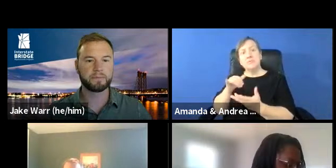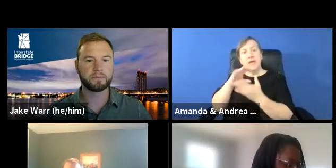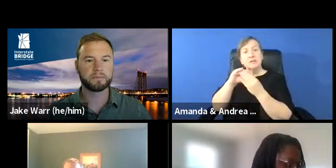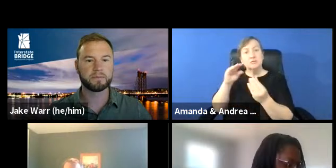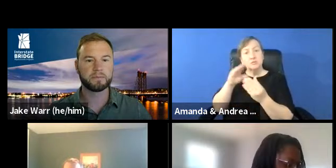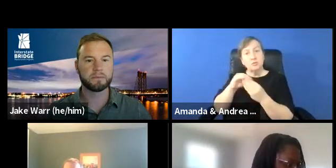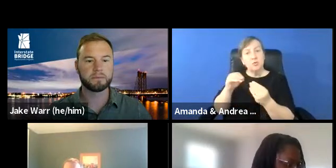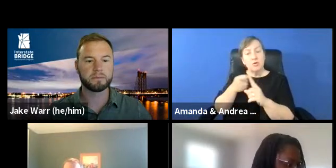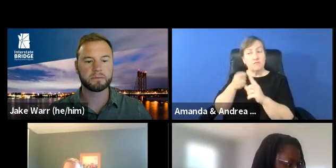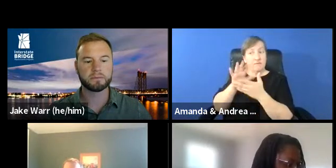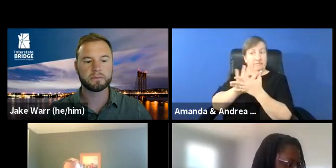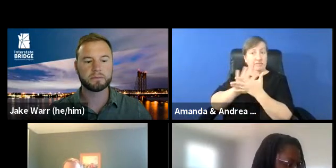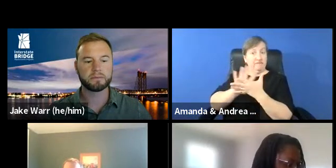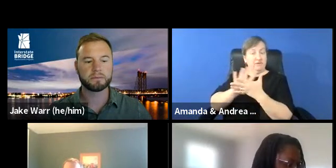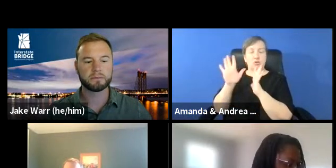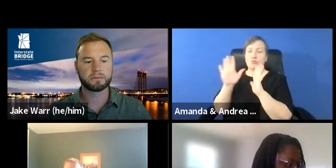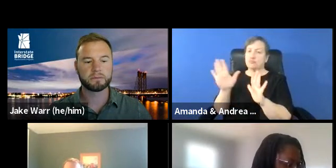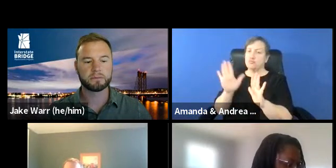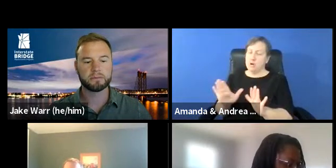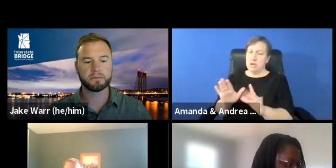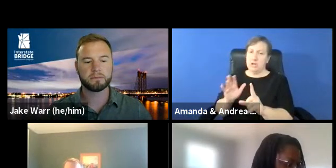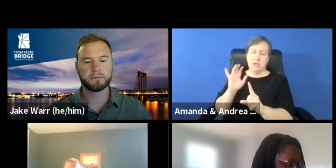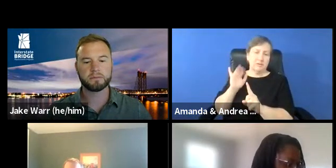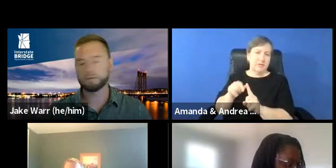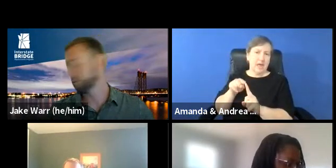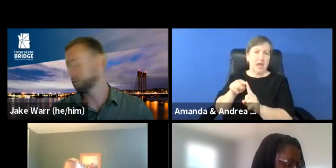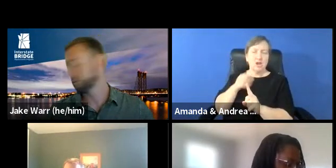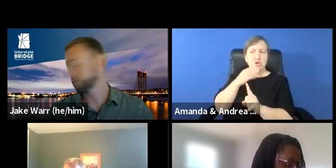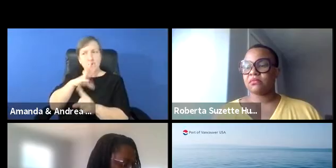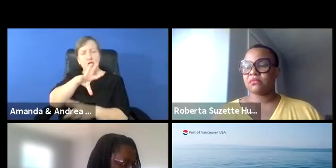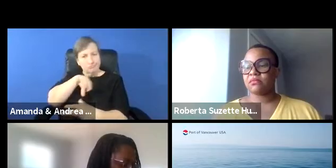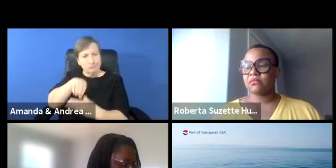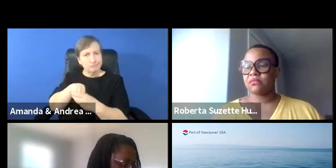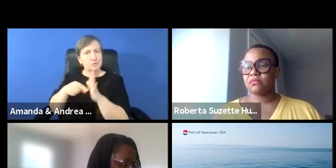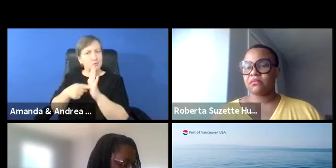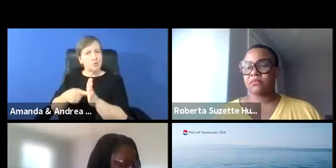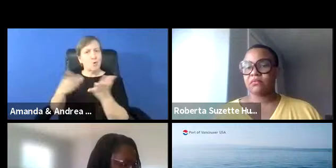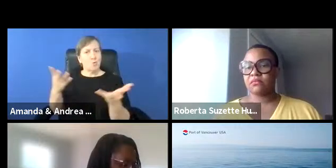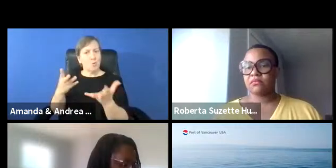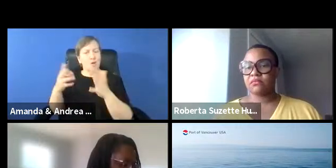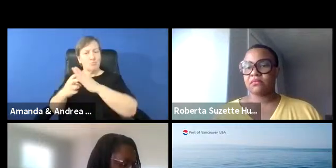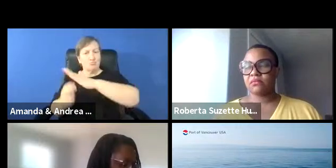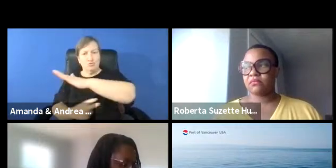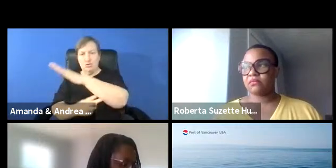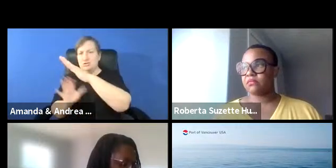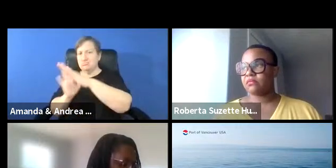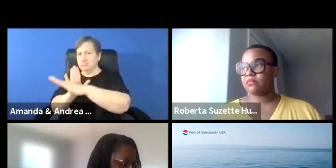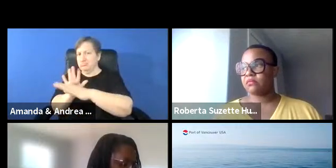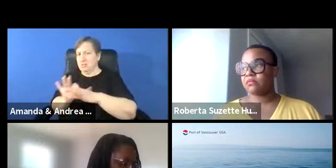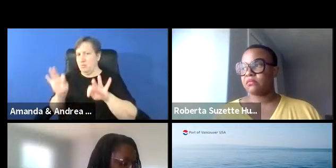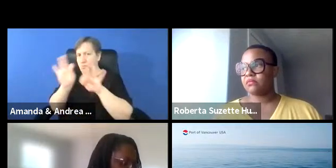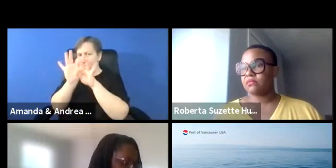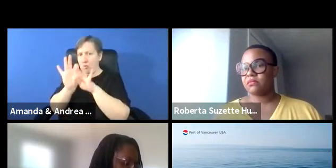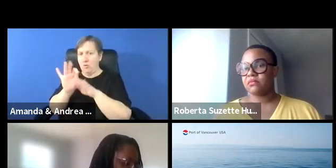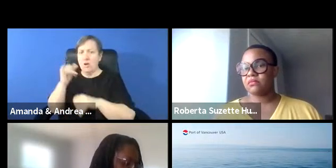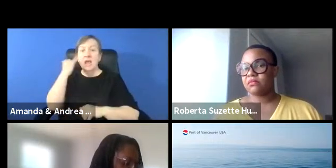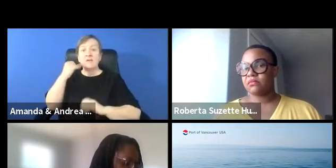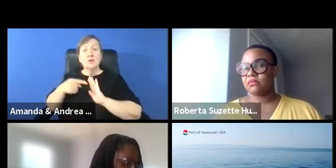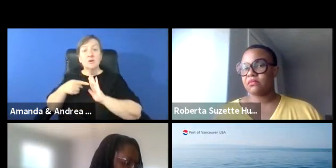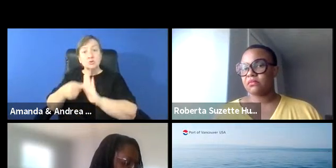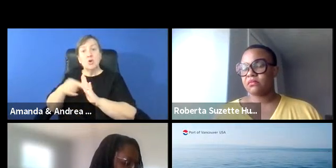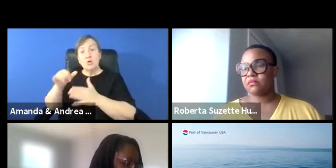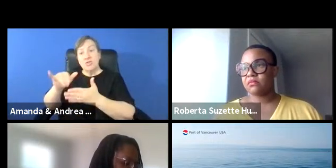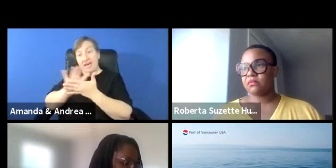the video was great, and I think that's a good encapsulation of what the bridge means. I just want to make sure that if we show that video in